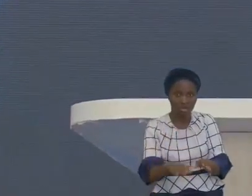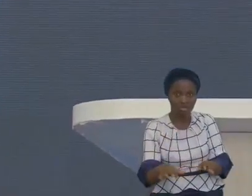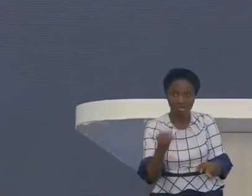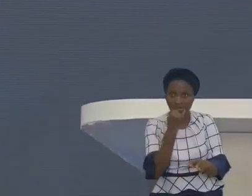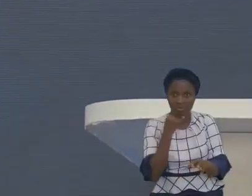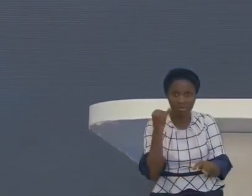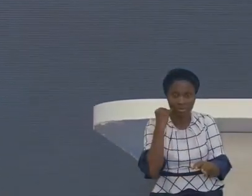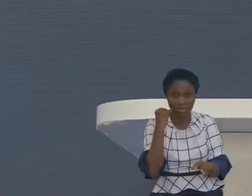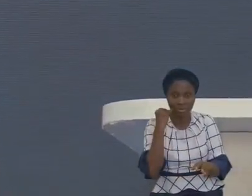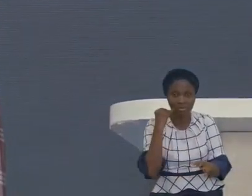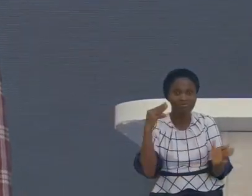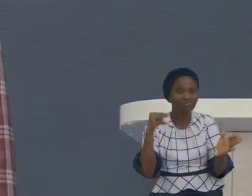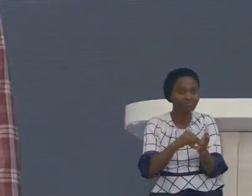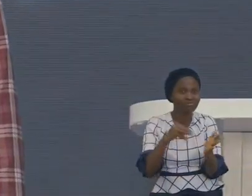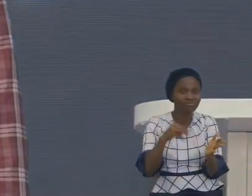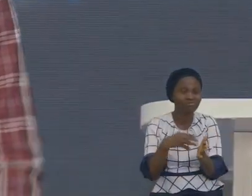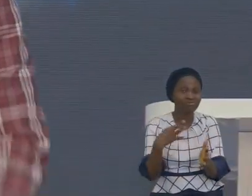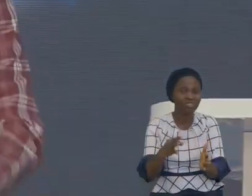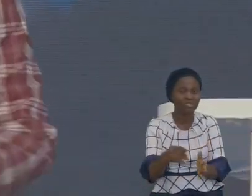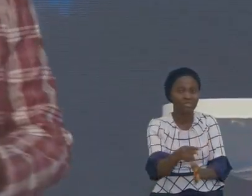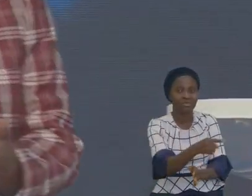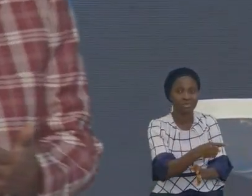promised land,